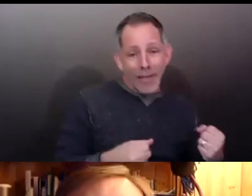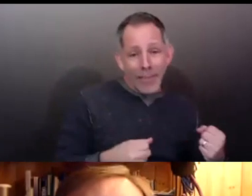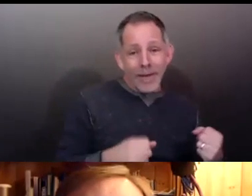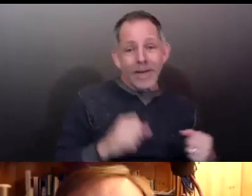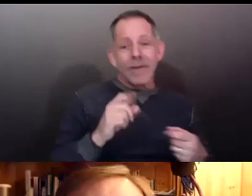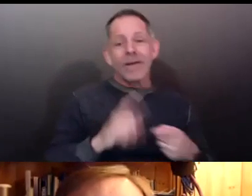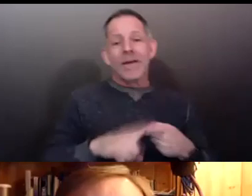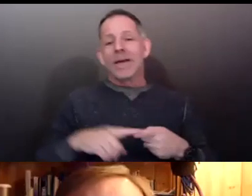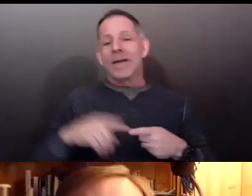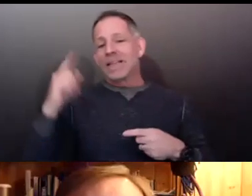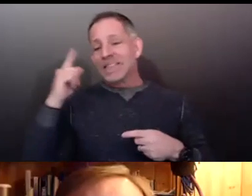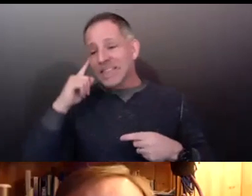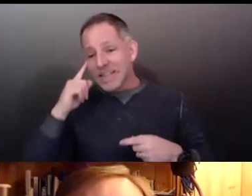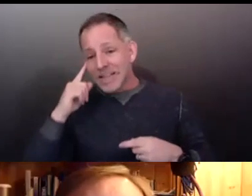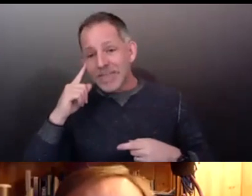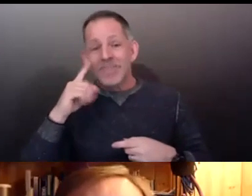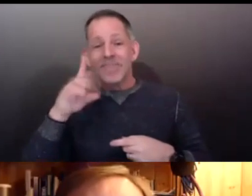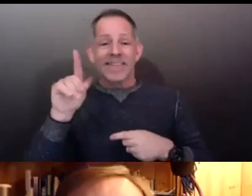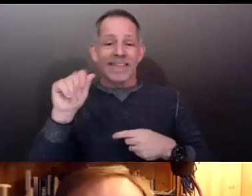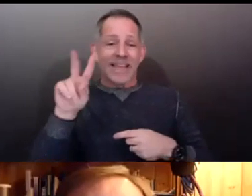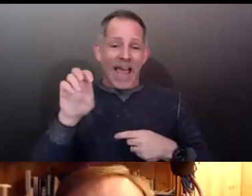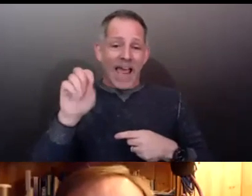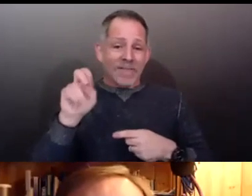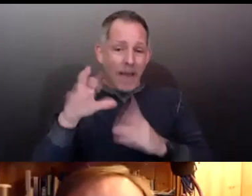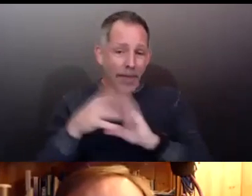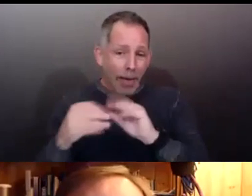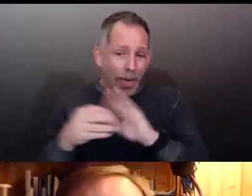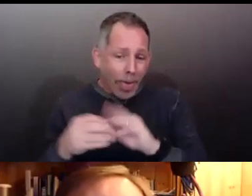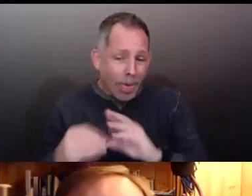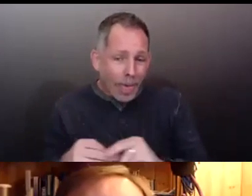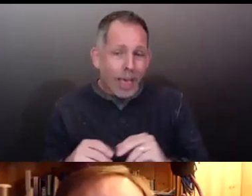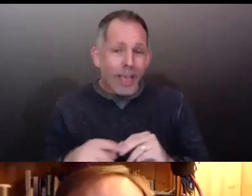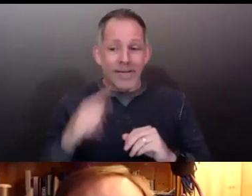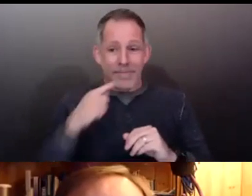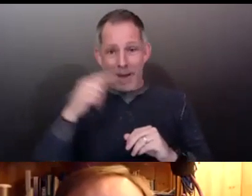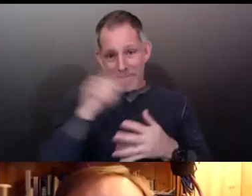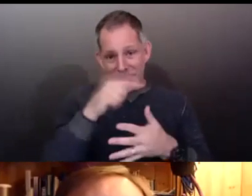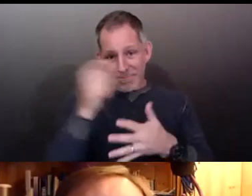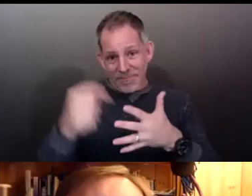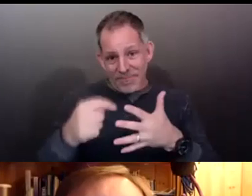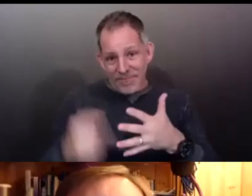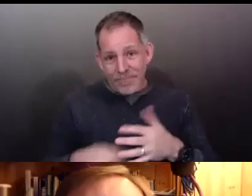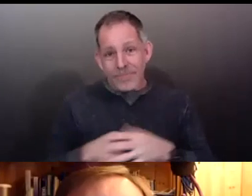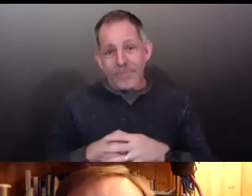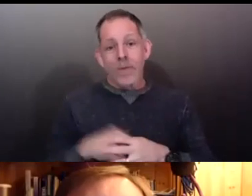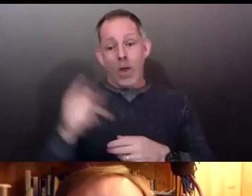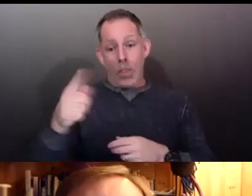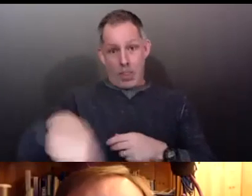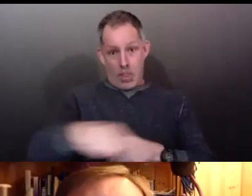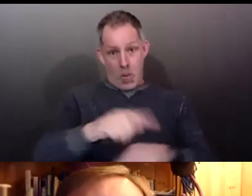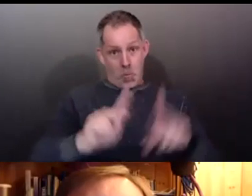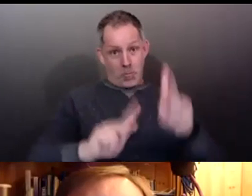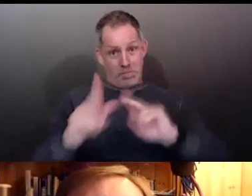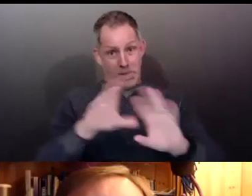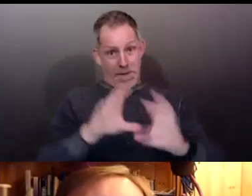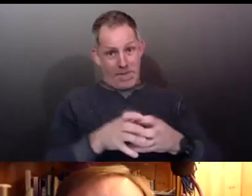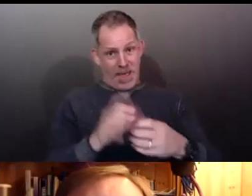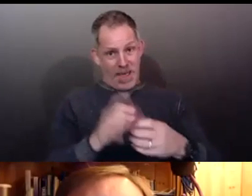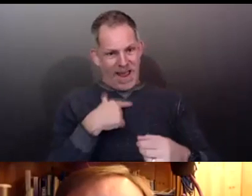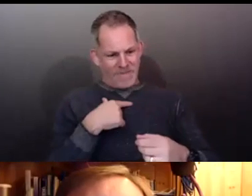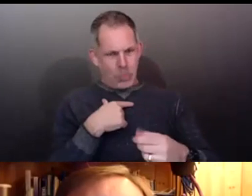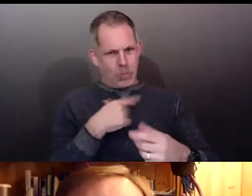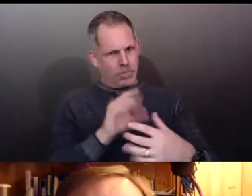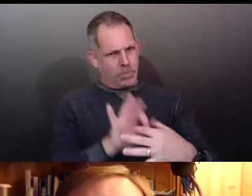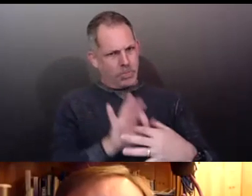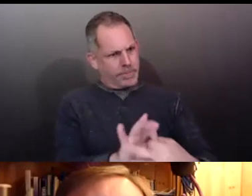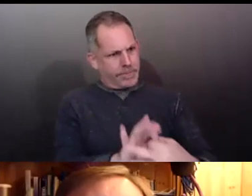delivering the messages, but from you, closer to them, people they know better, and you know, they're the elected official they